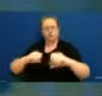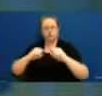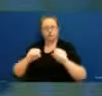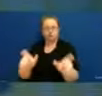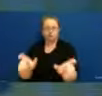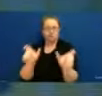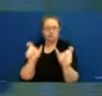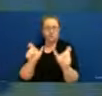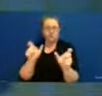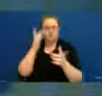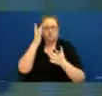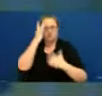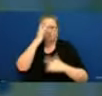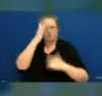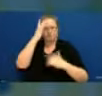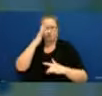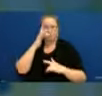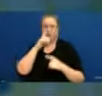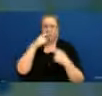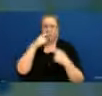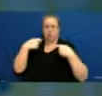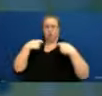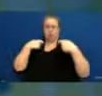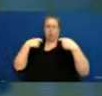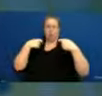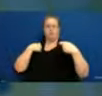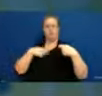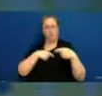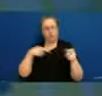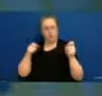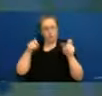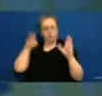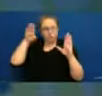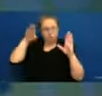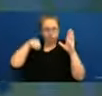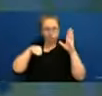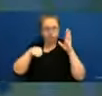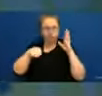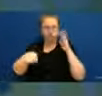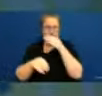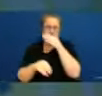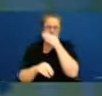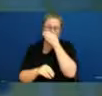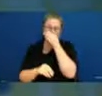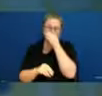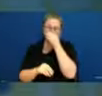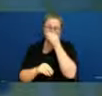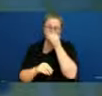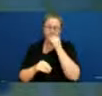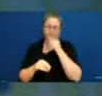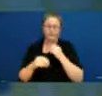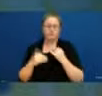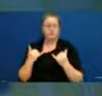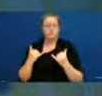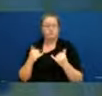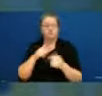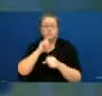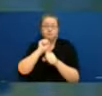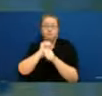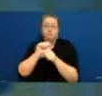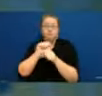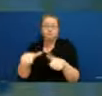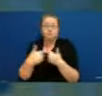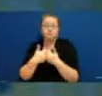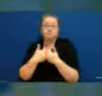can manage and control the spread instead of it controlling us. We are in a challenging time, perhaps